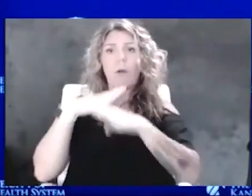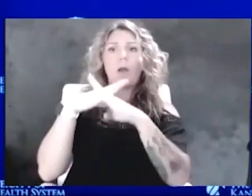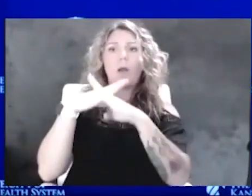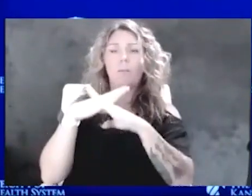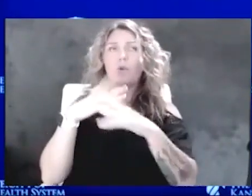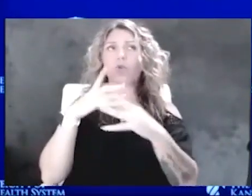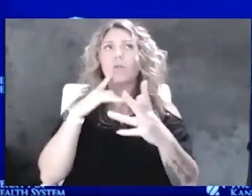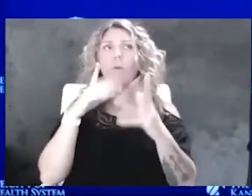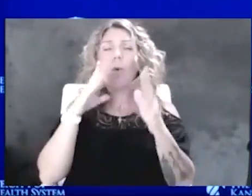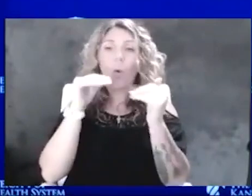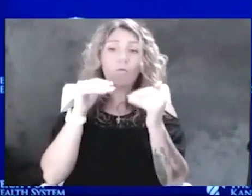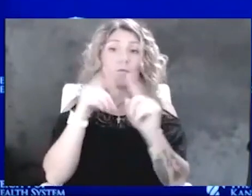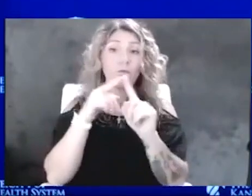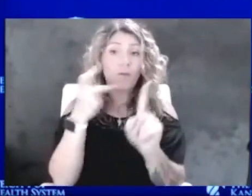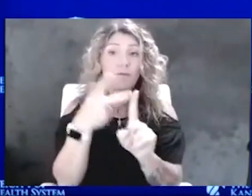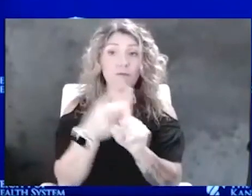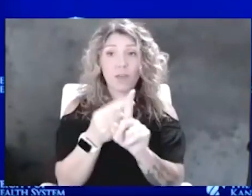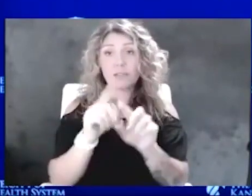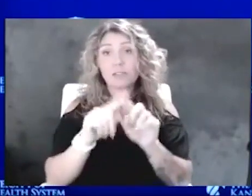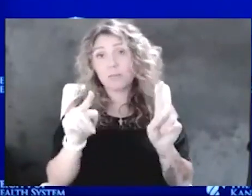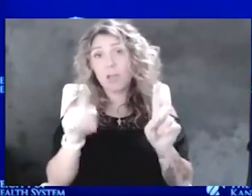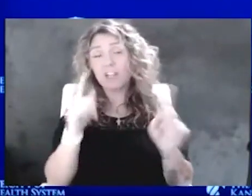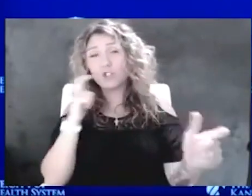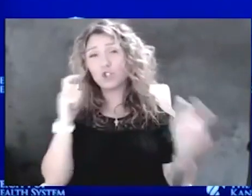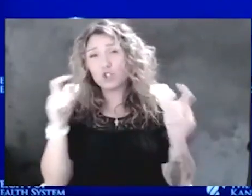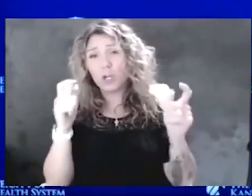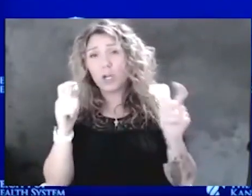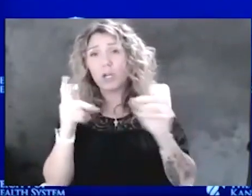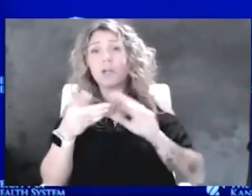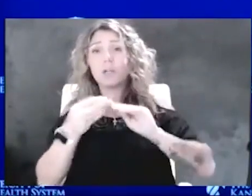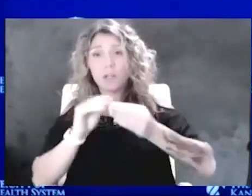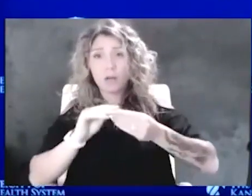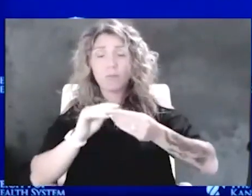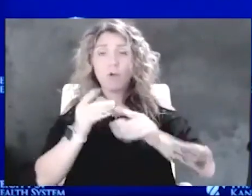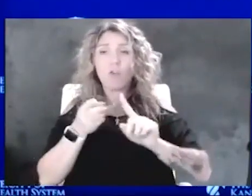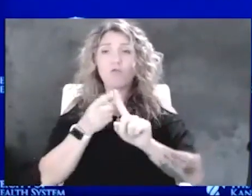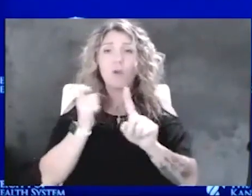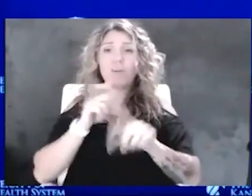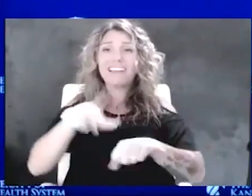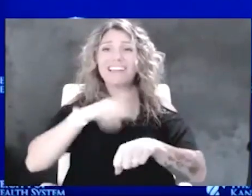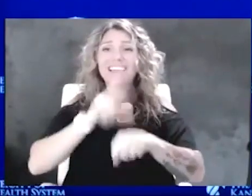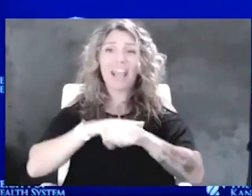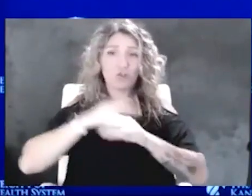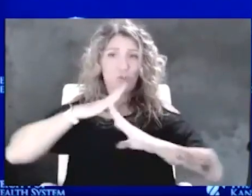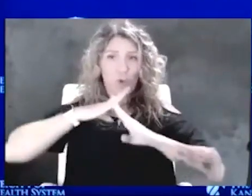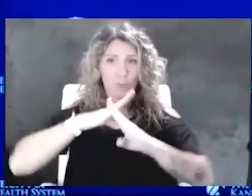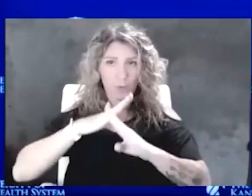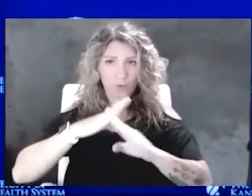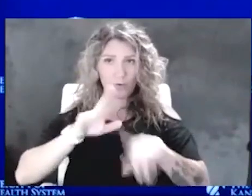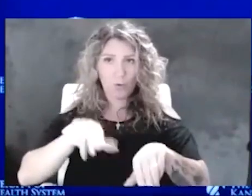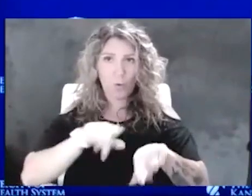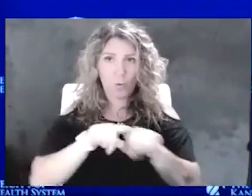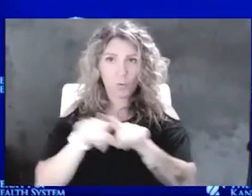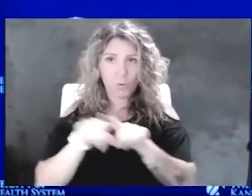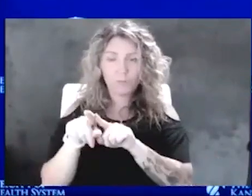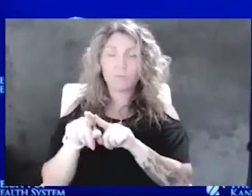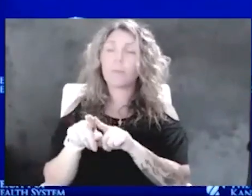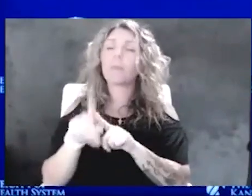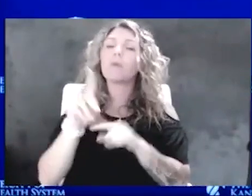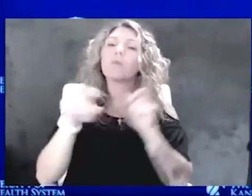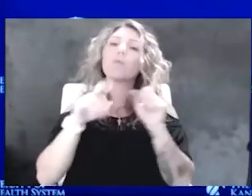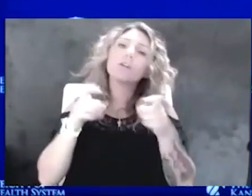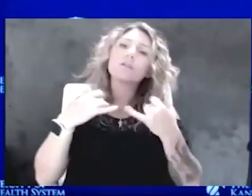vaccination, but I think a large amount through some natural immunity. Now again, the question still remains, if I've